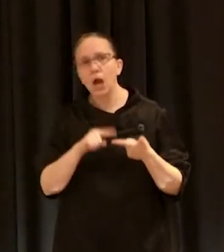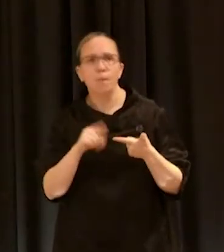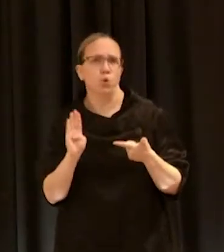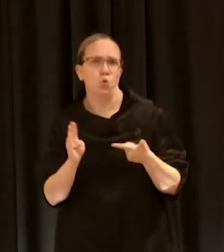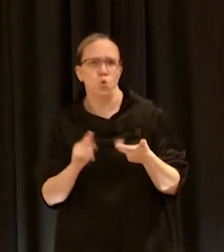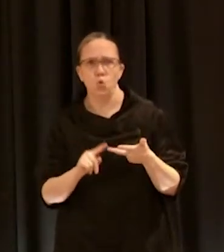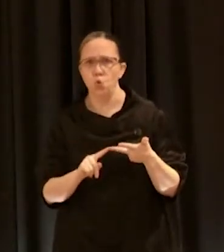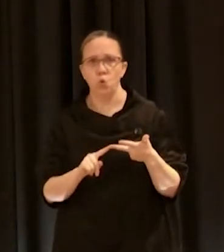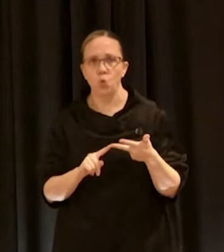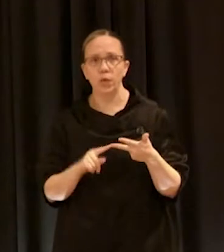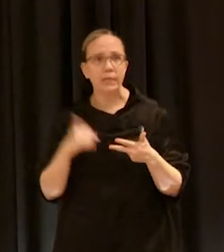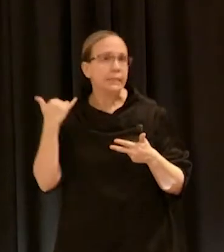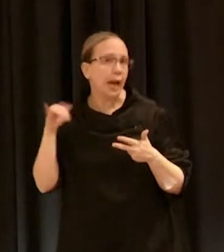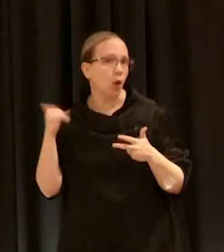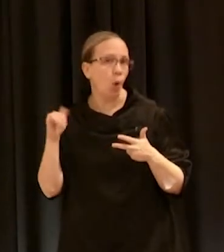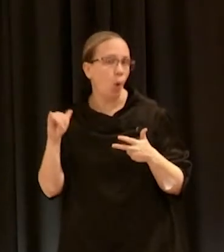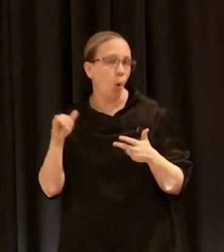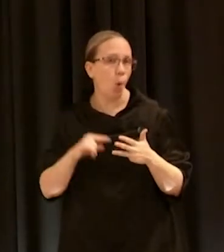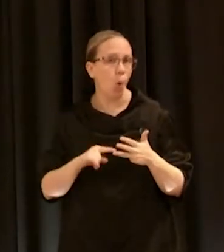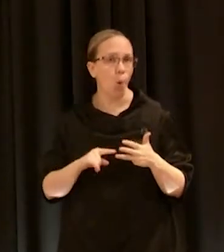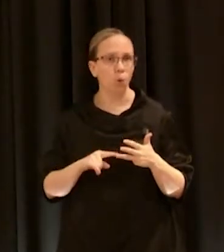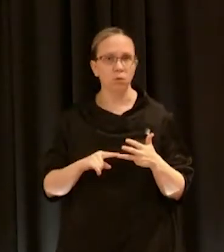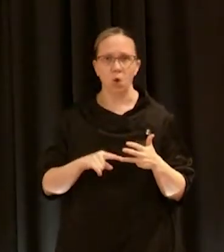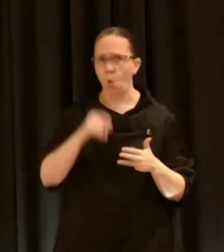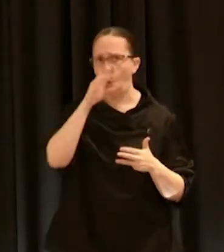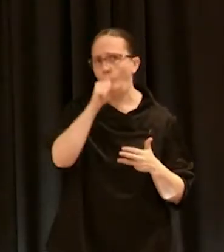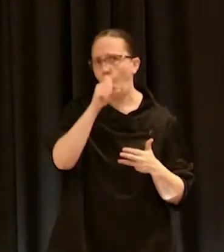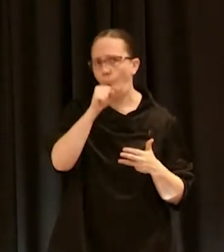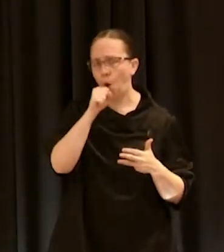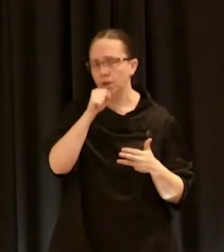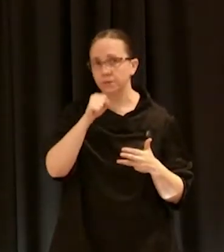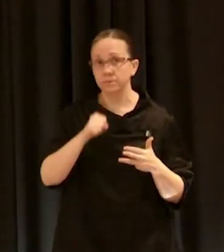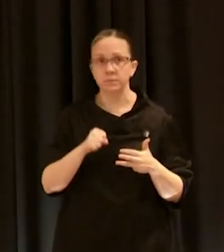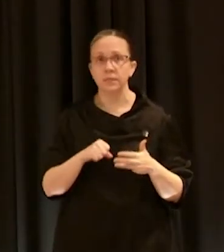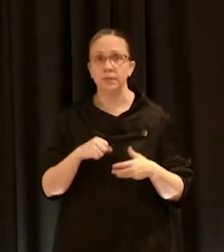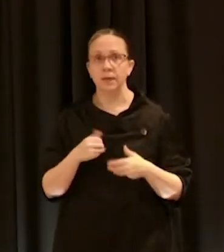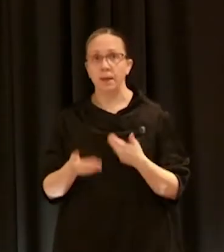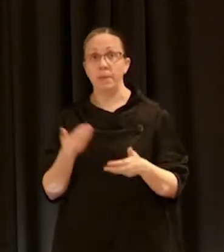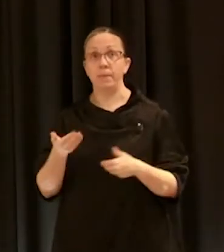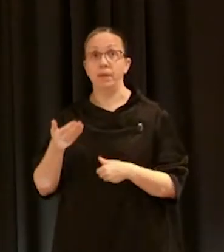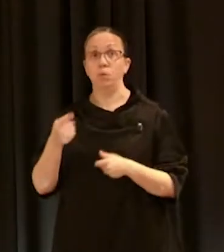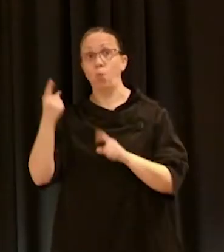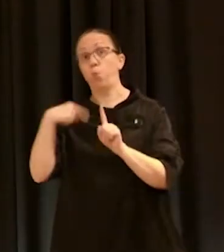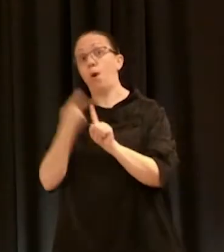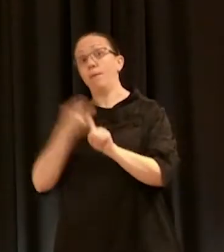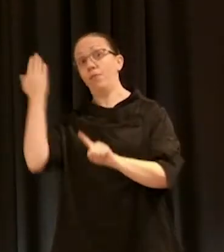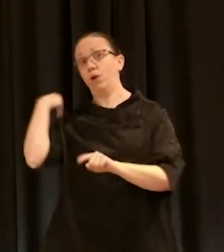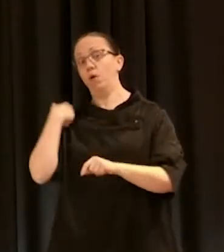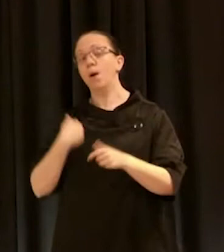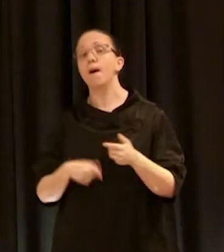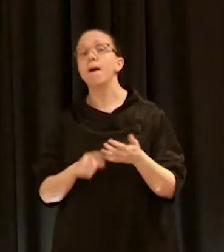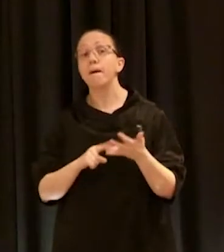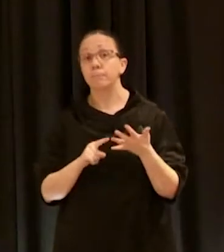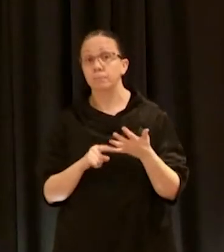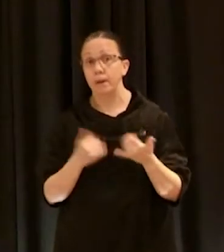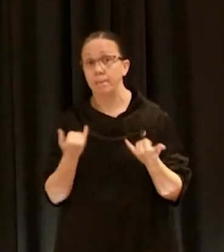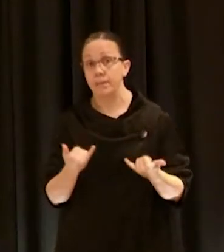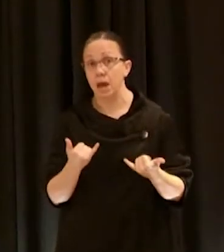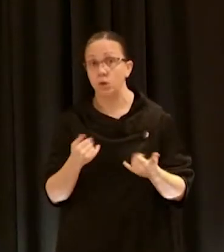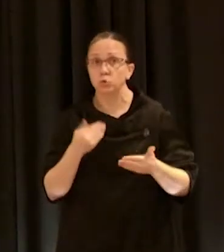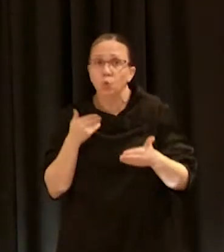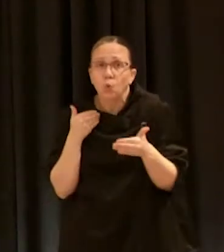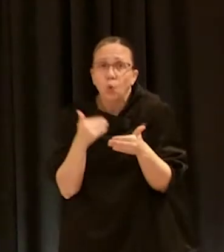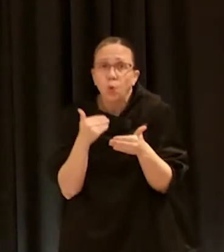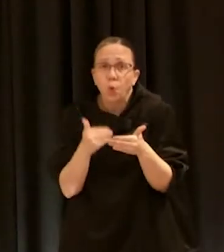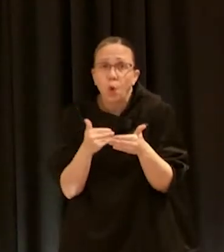blue level, and it's not at the yellow level, and it's not even at the orange level. That may have been what it was a month or so ago, but we are so